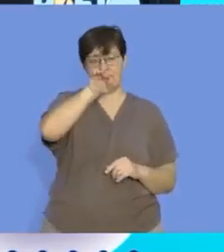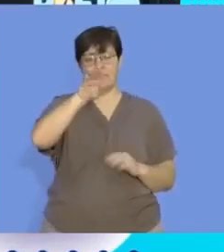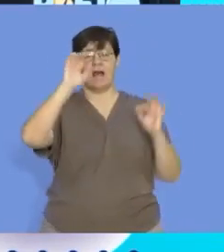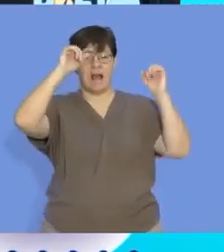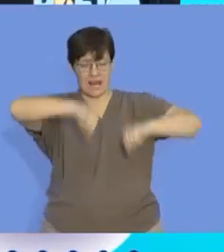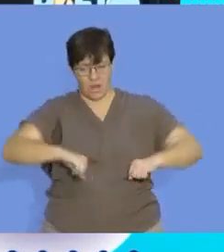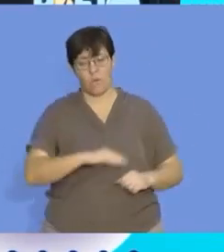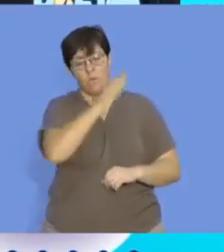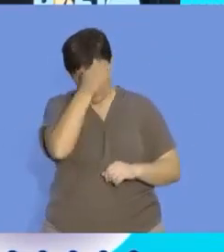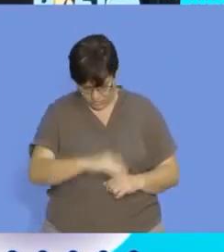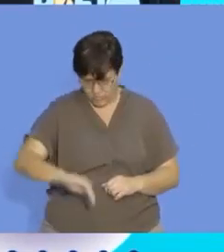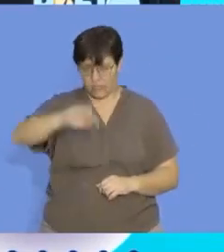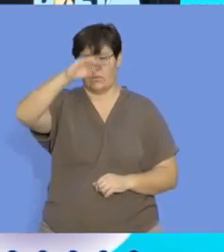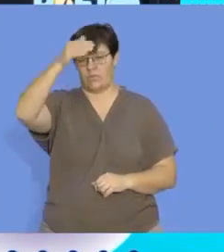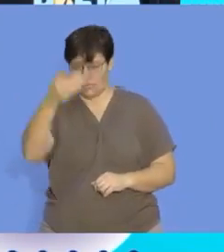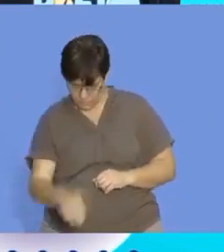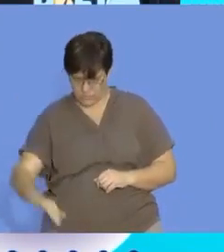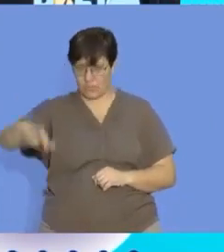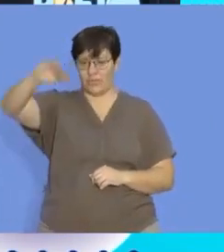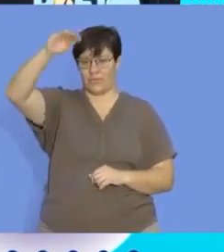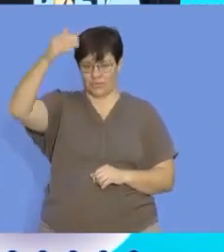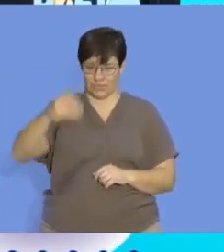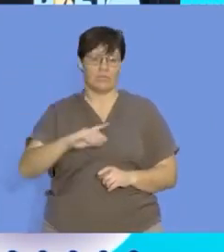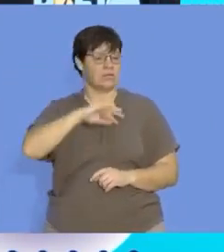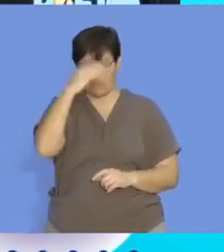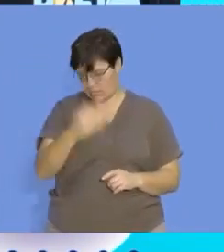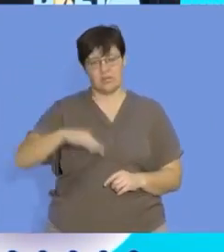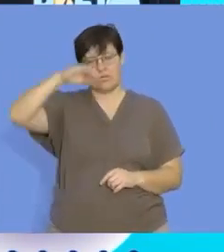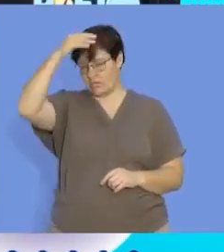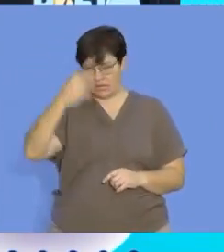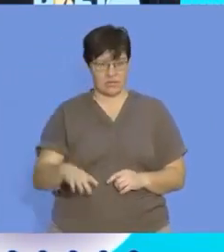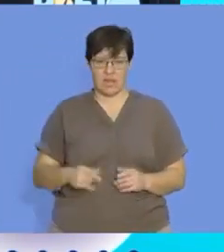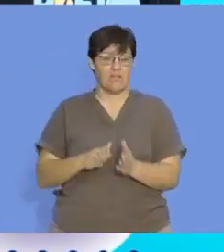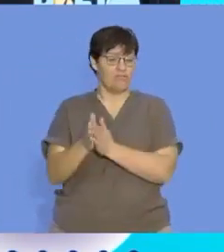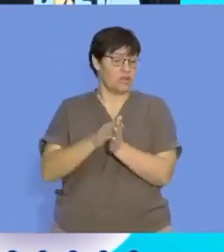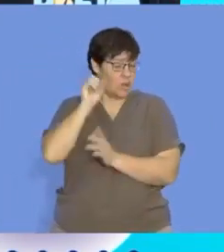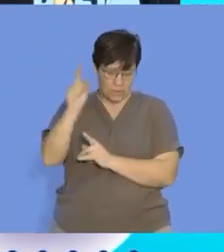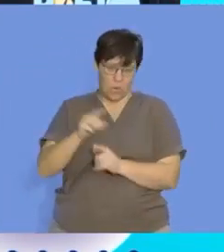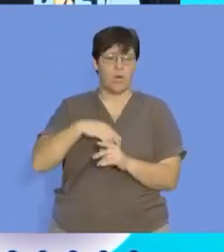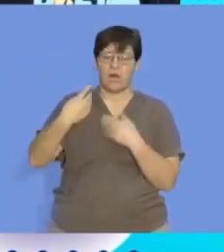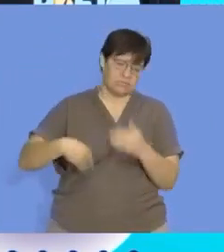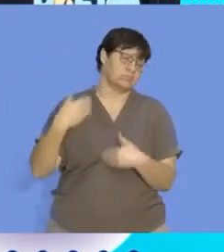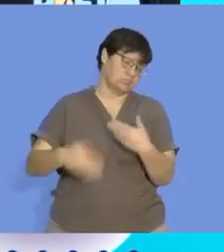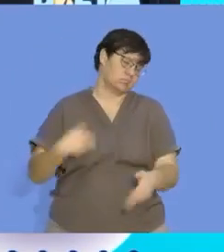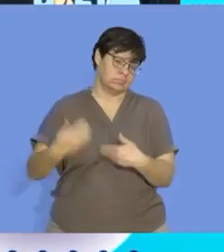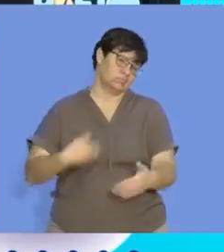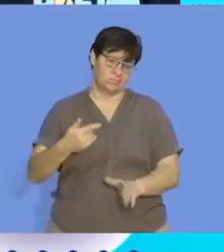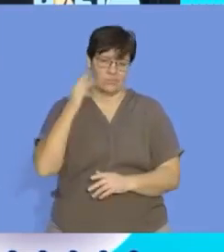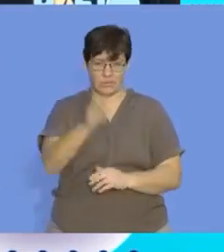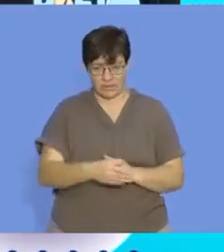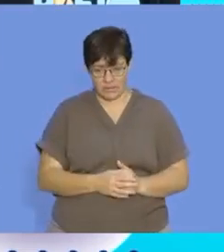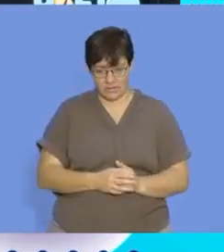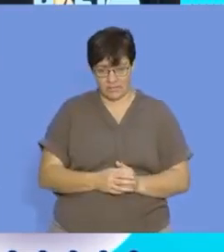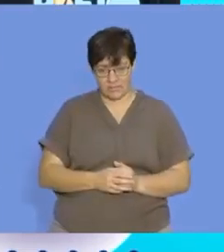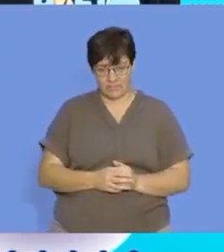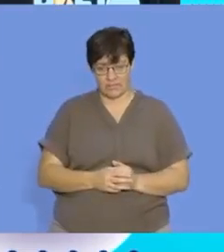to keep going. And it'll just keep going forever if we ignore friction, which is quite nice, okay? And we